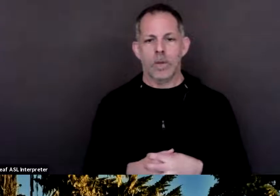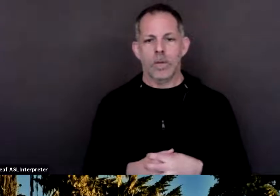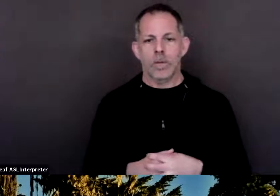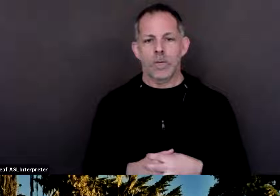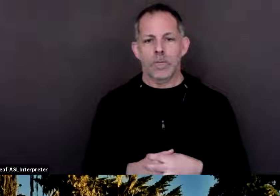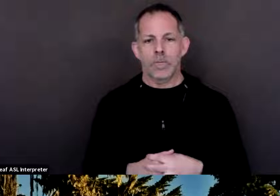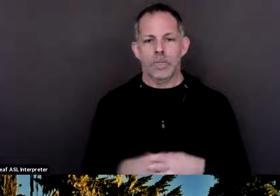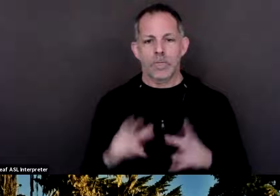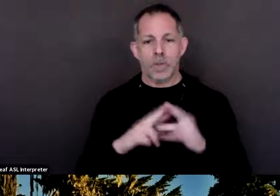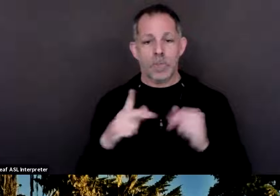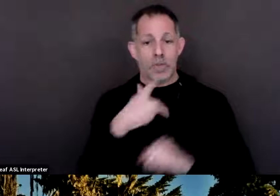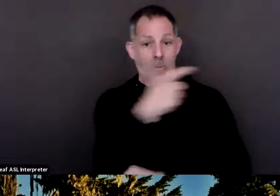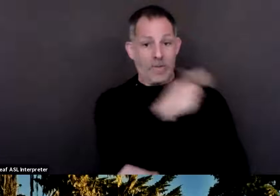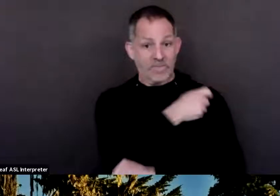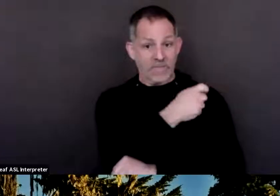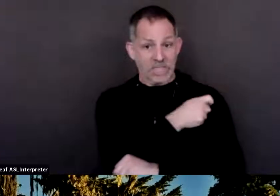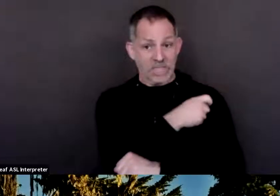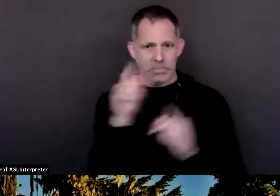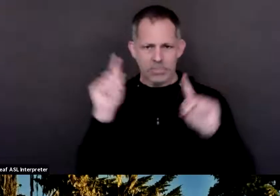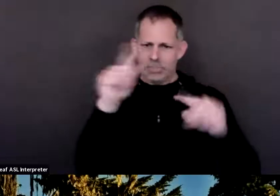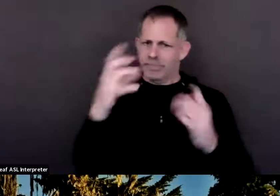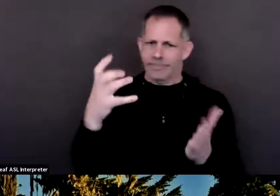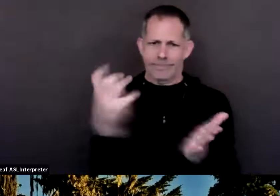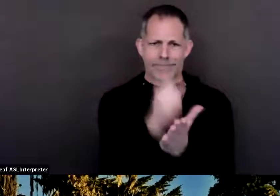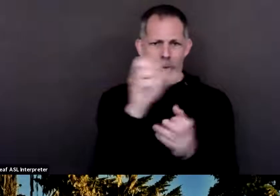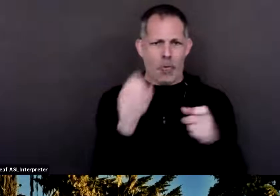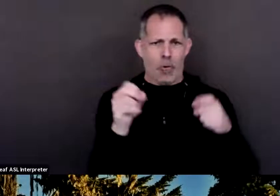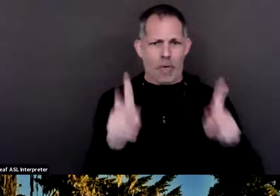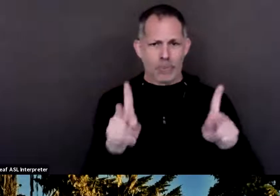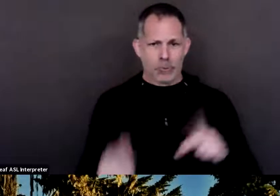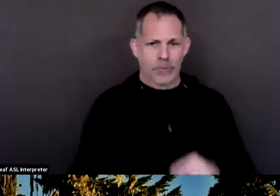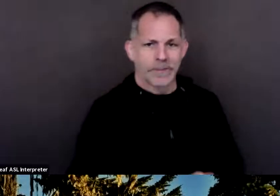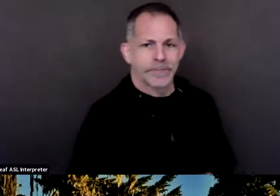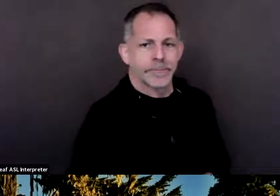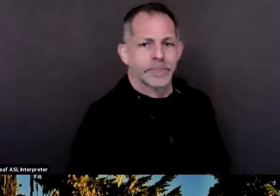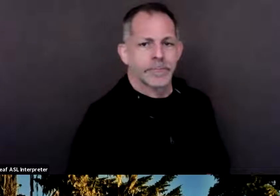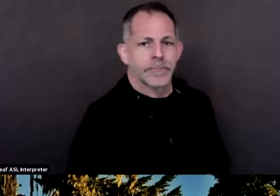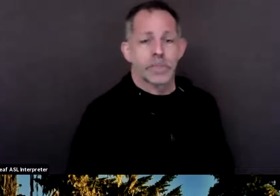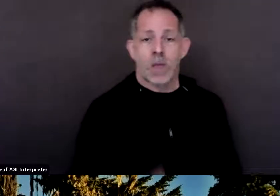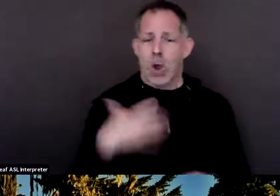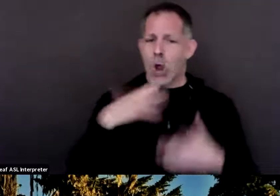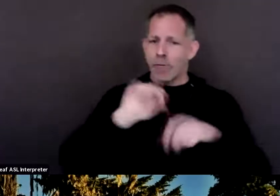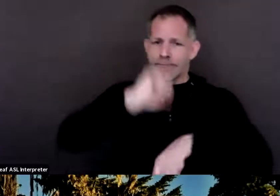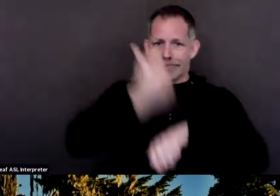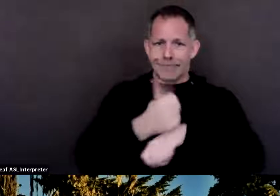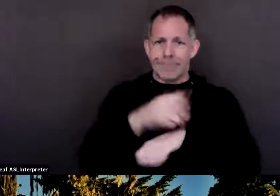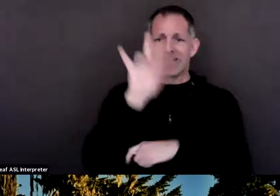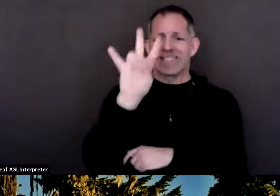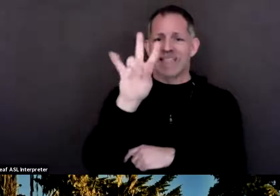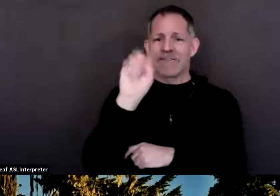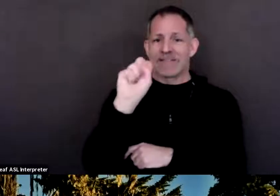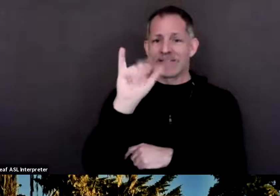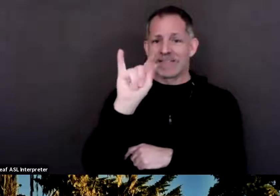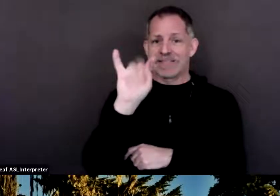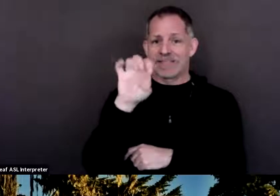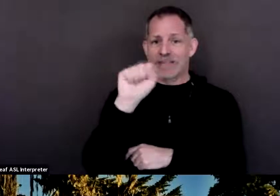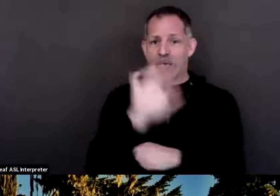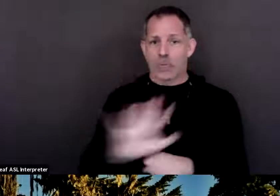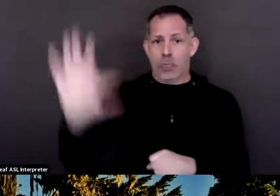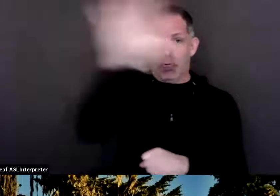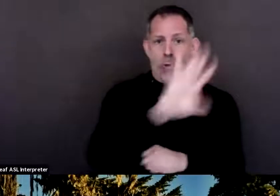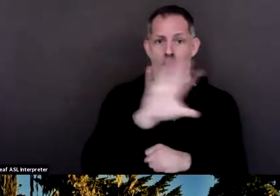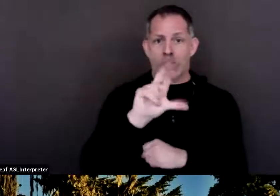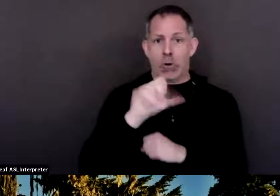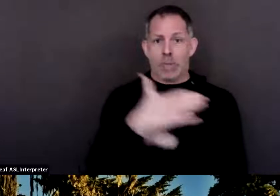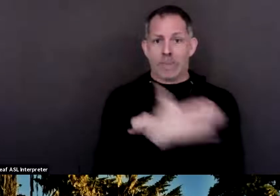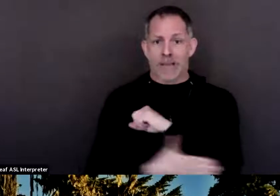that is available now with 7 sites, mobile teams, community-based vaccination clinics, and of